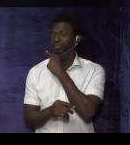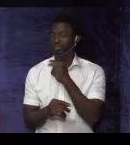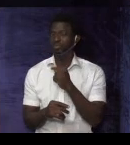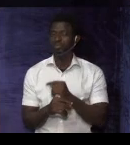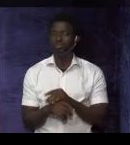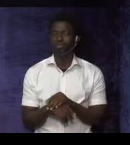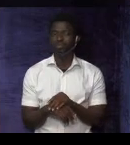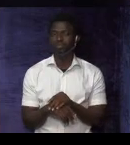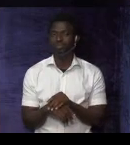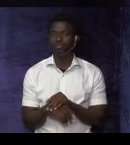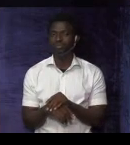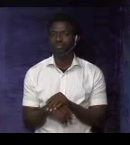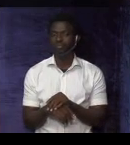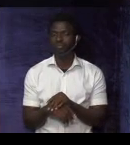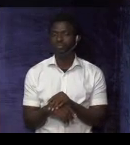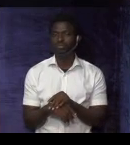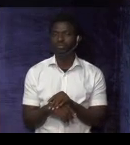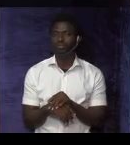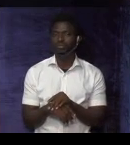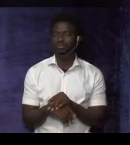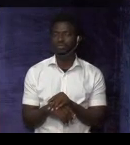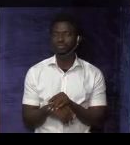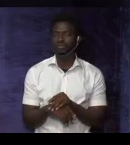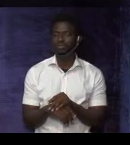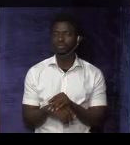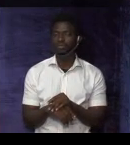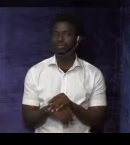Okay, so let's open up the top all the way.